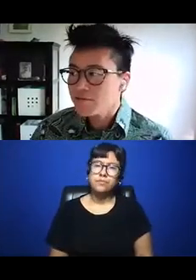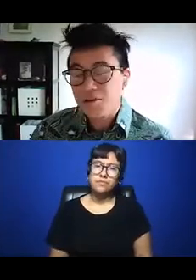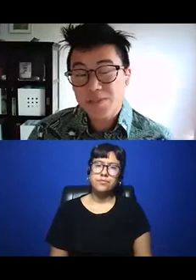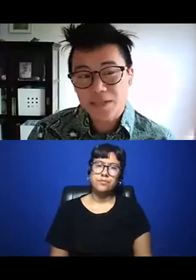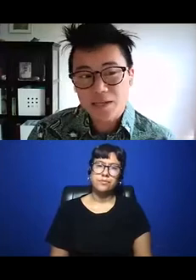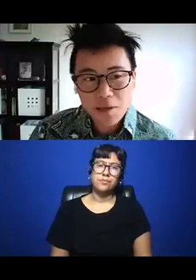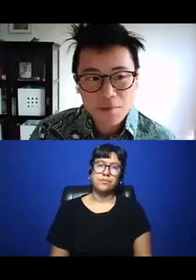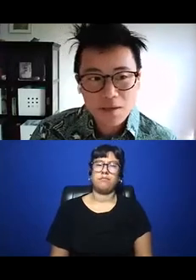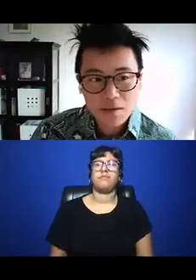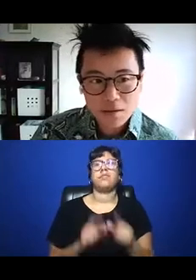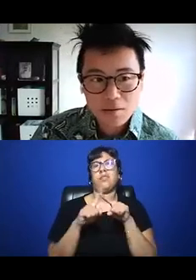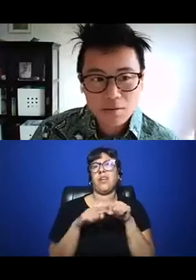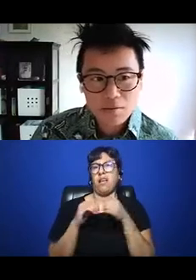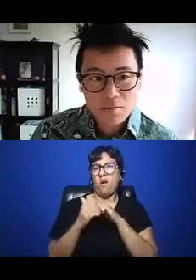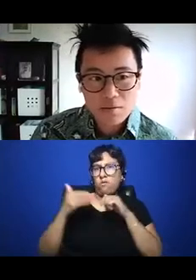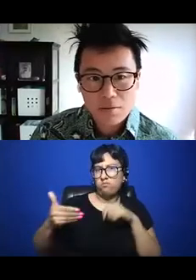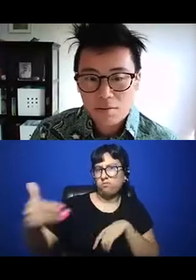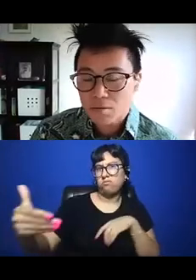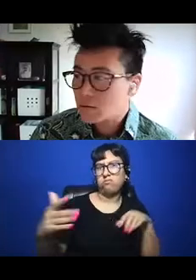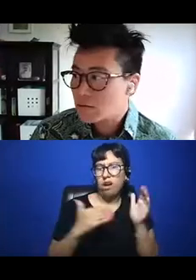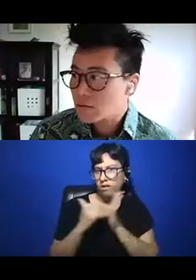depending on the frequency, maybe.